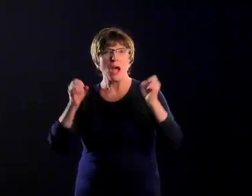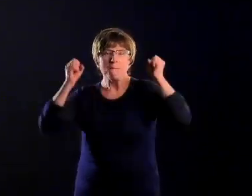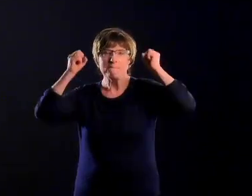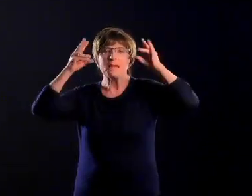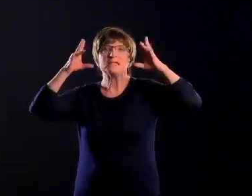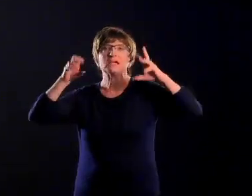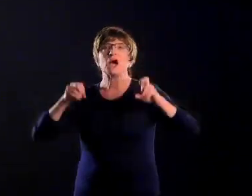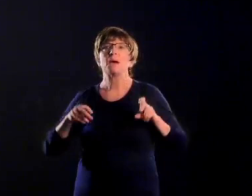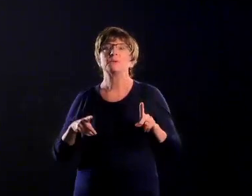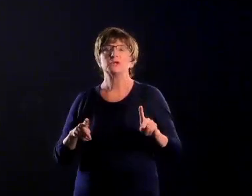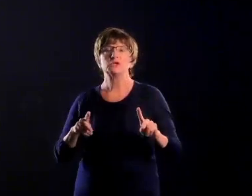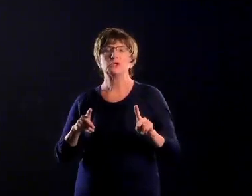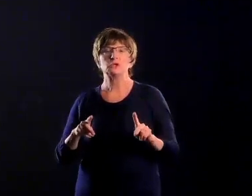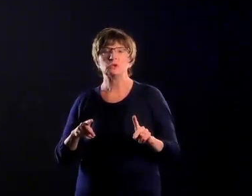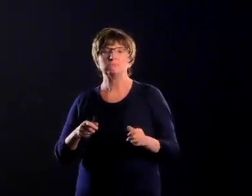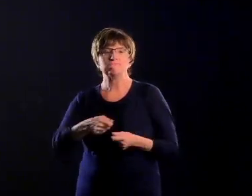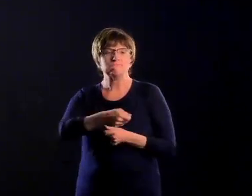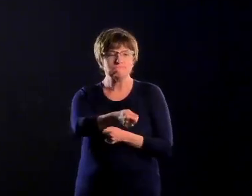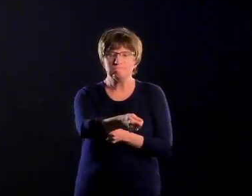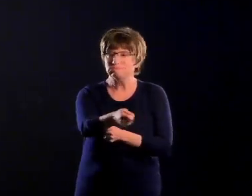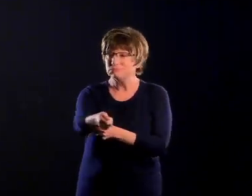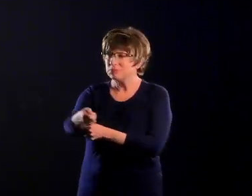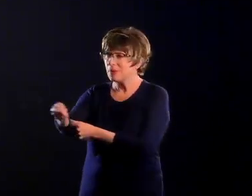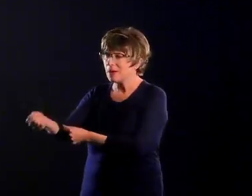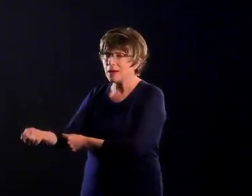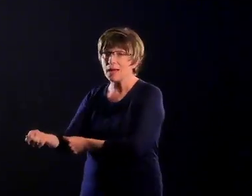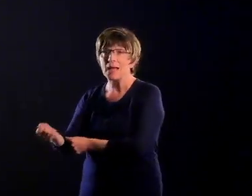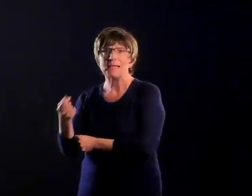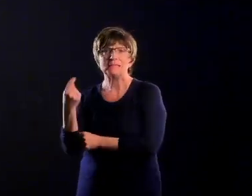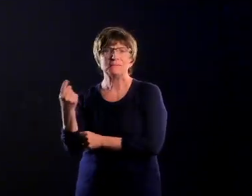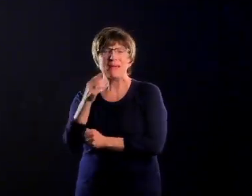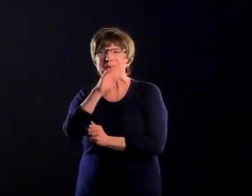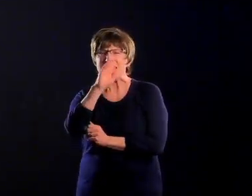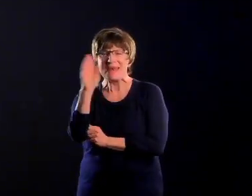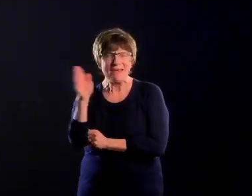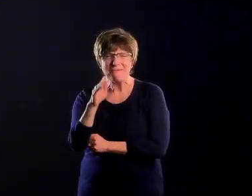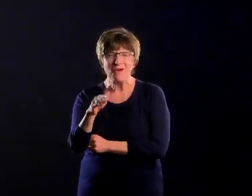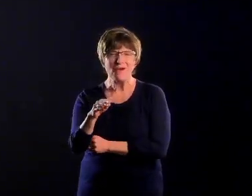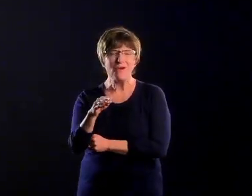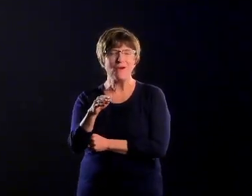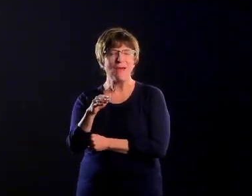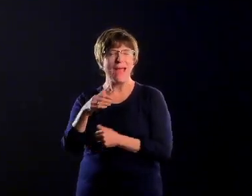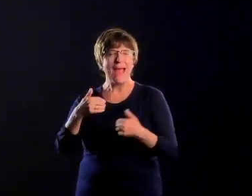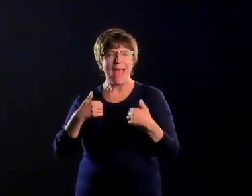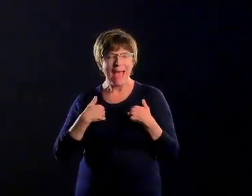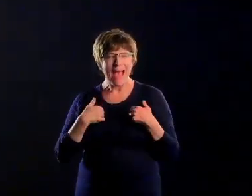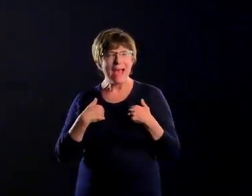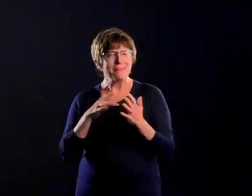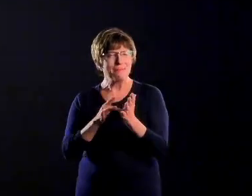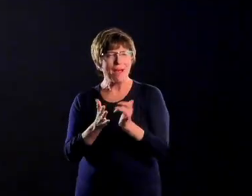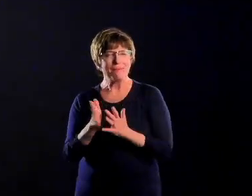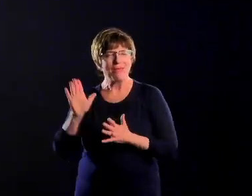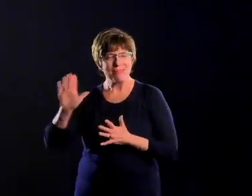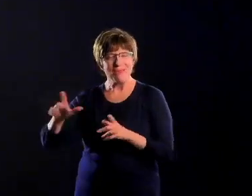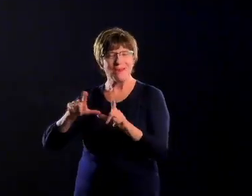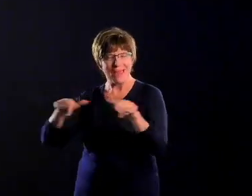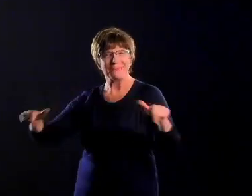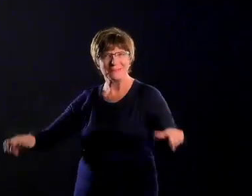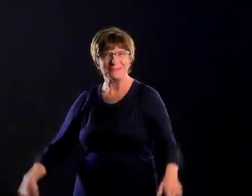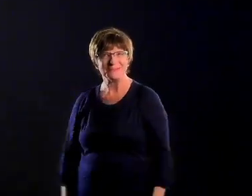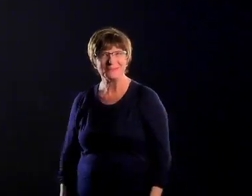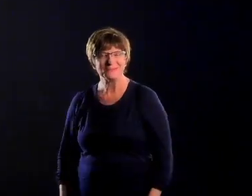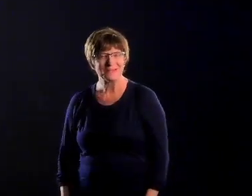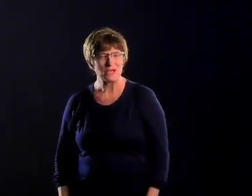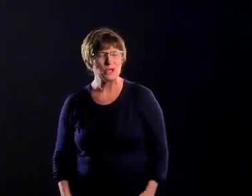put the Bible into the hands of someone who has never had that before in their own native tongue. Today, I want to